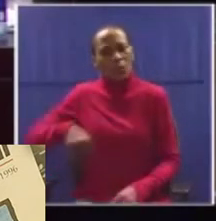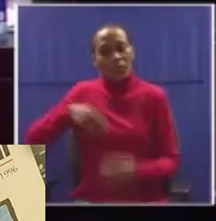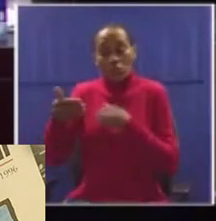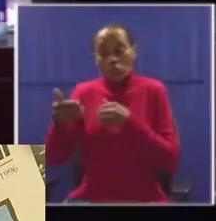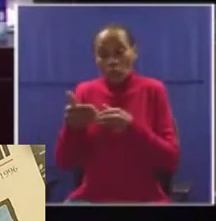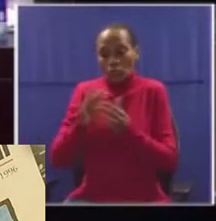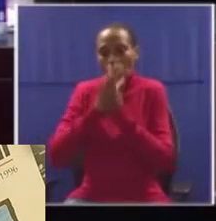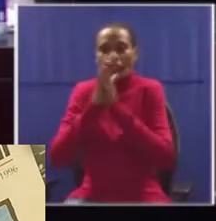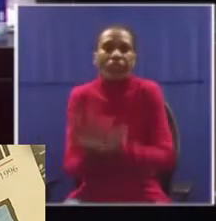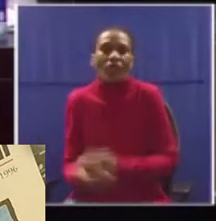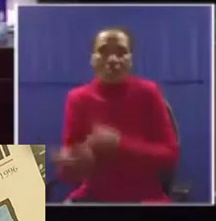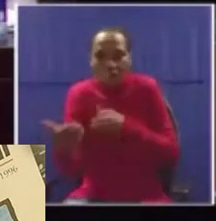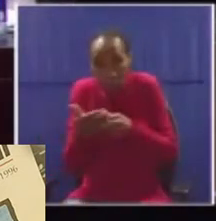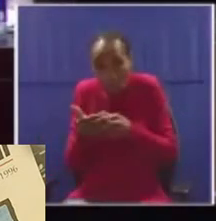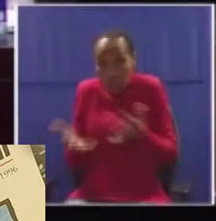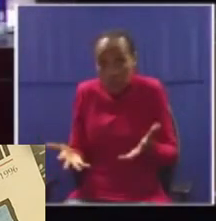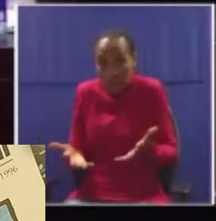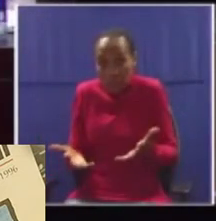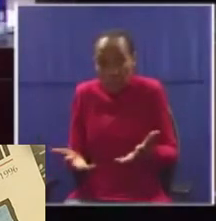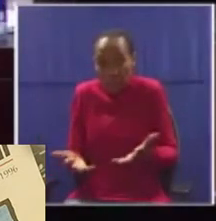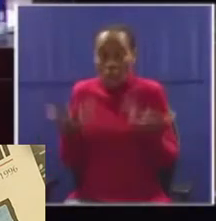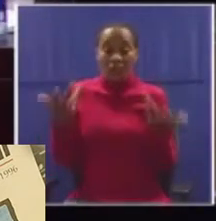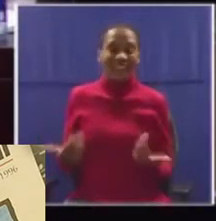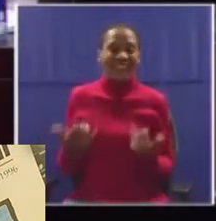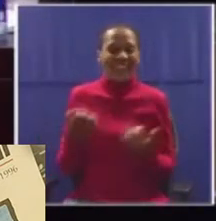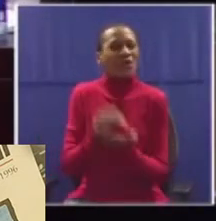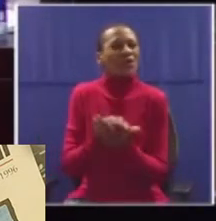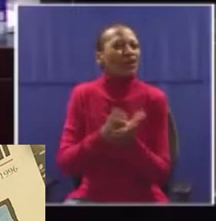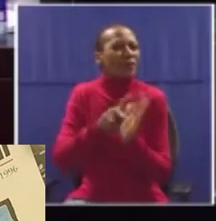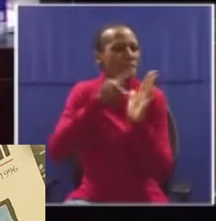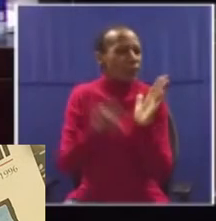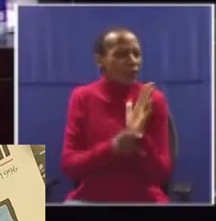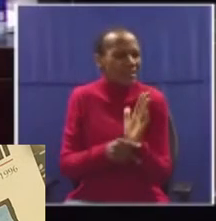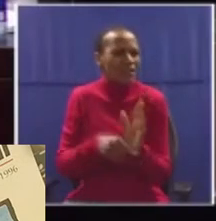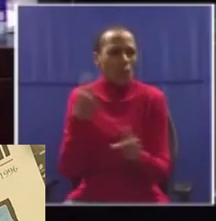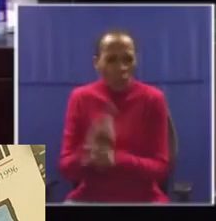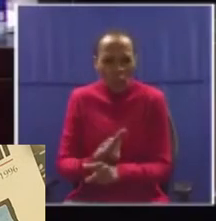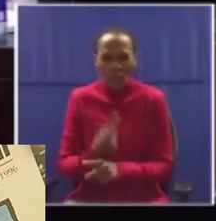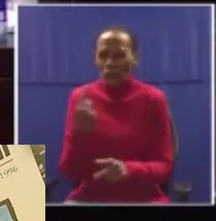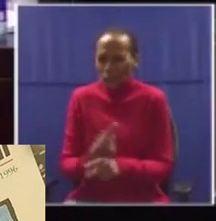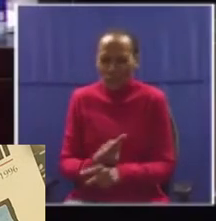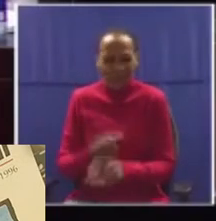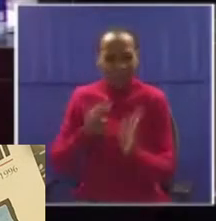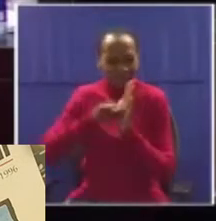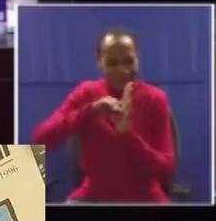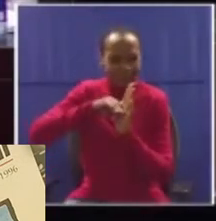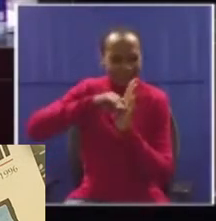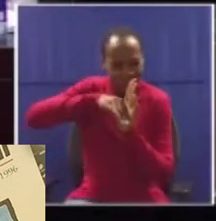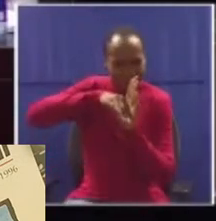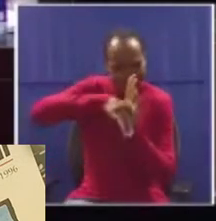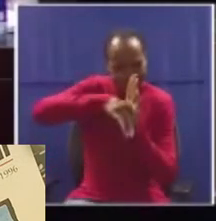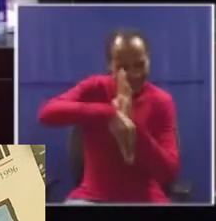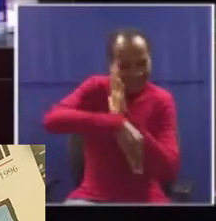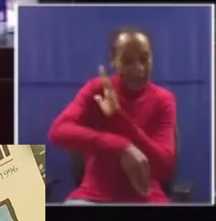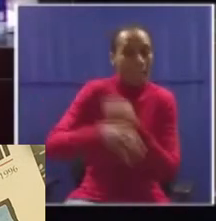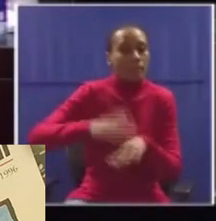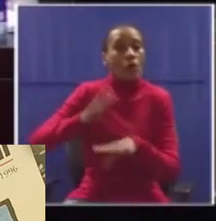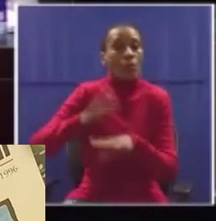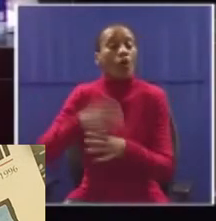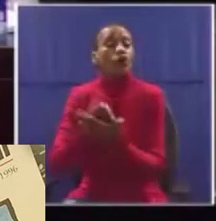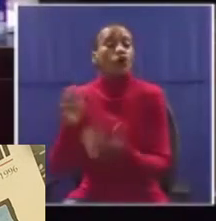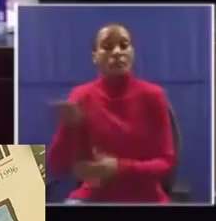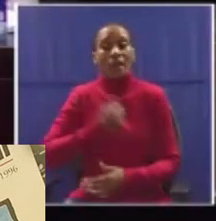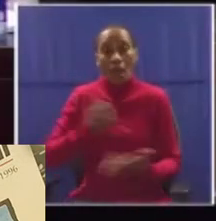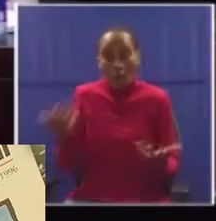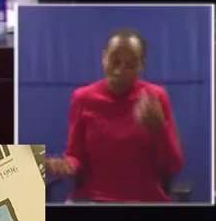of collapse incoherent economic policy that place the corrupt and dysfunctional State at the center of our economy introduced unproductive